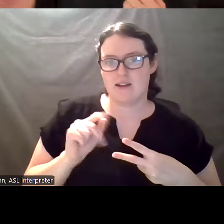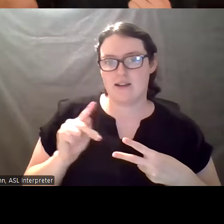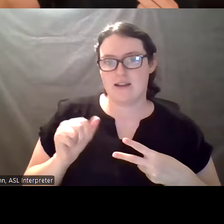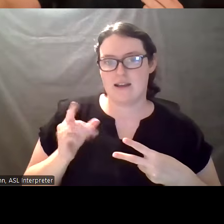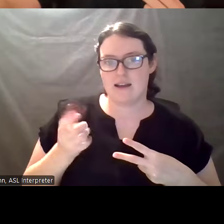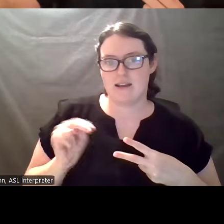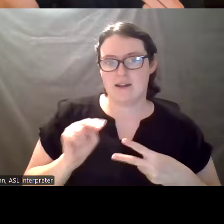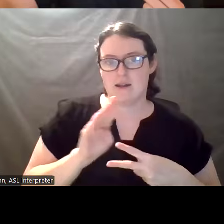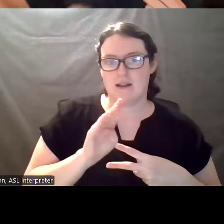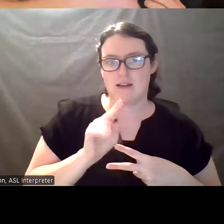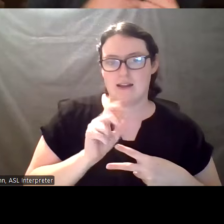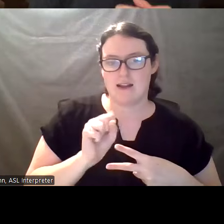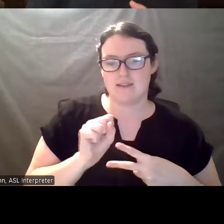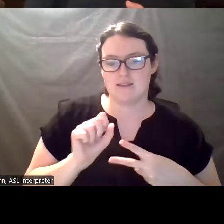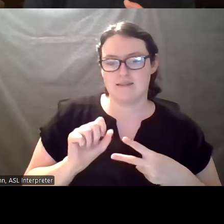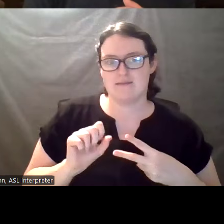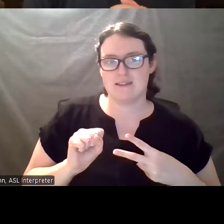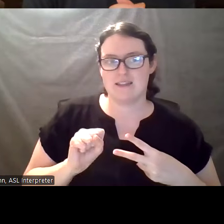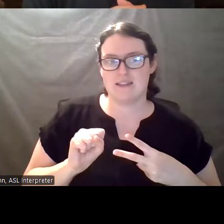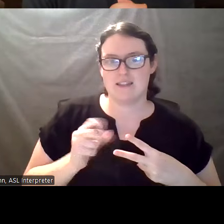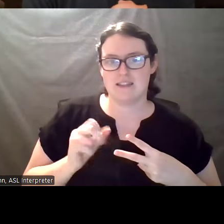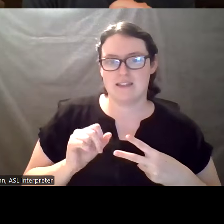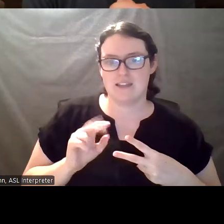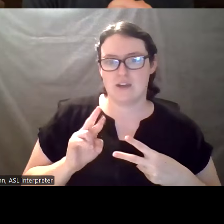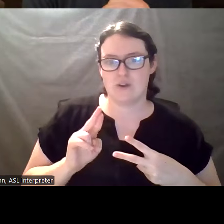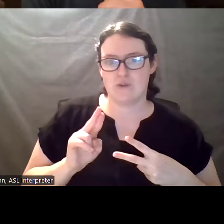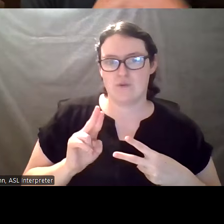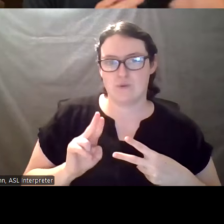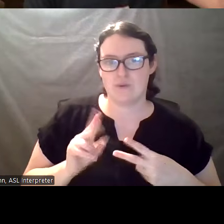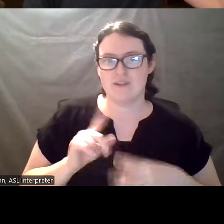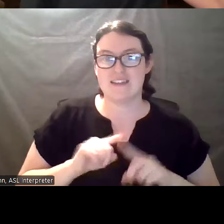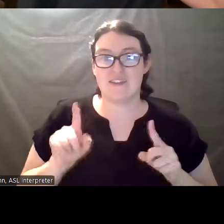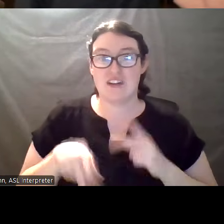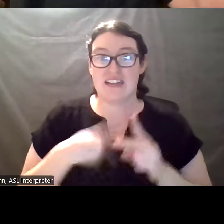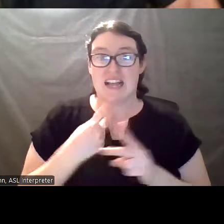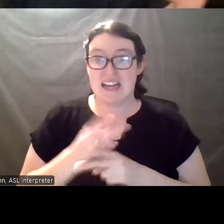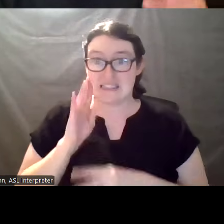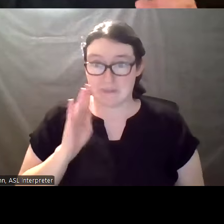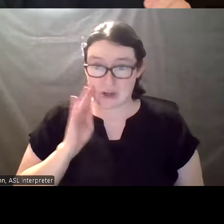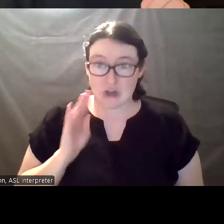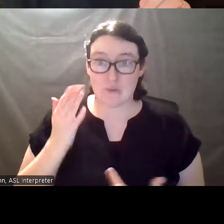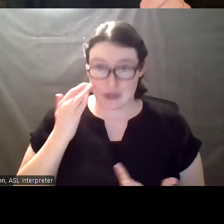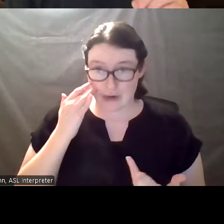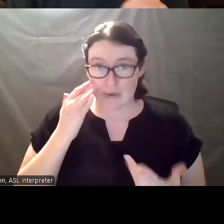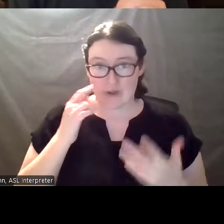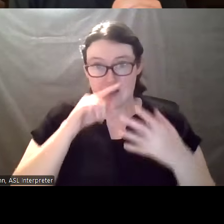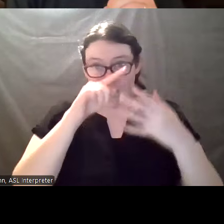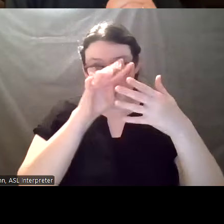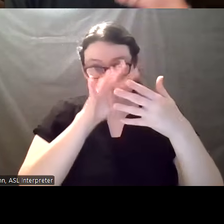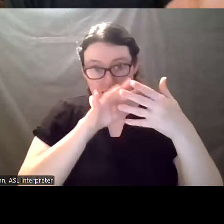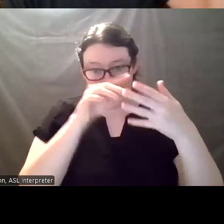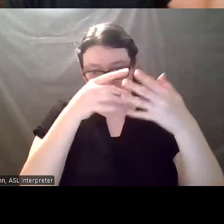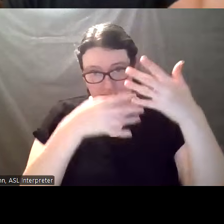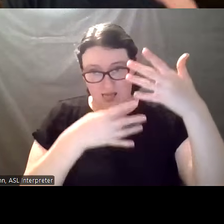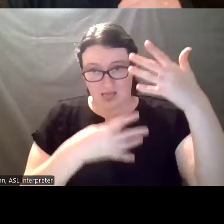shikaru. But we also know about a lot of different kinds of beer. This is showing you different types of beer as we move through